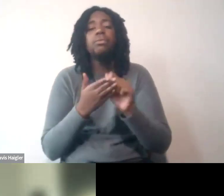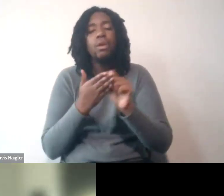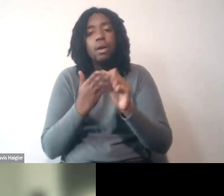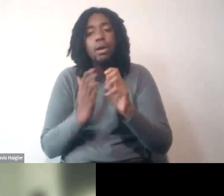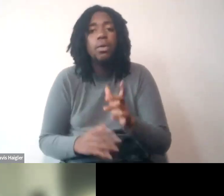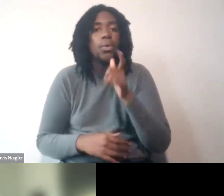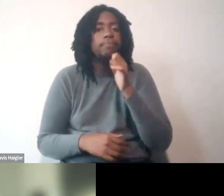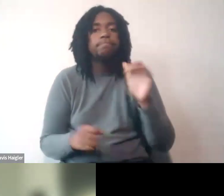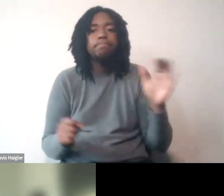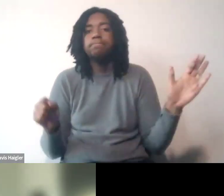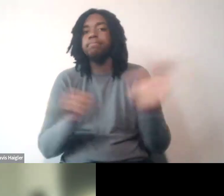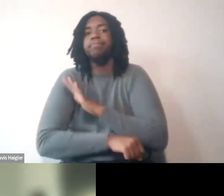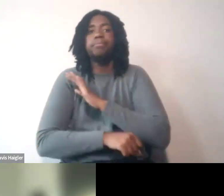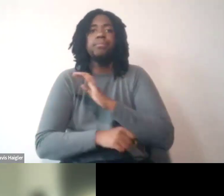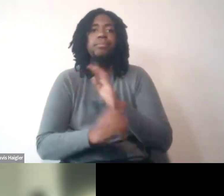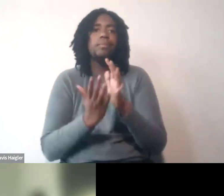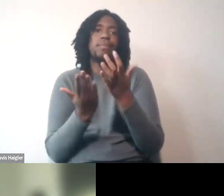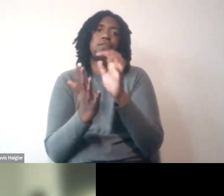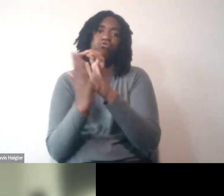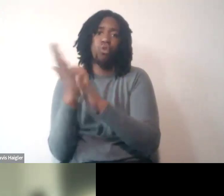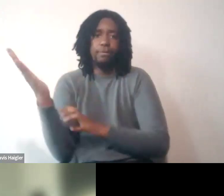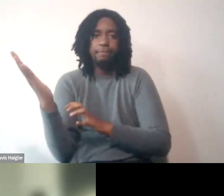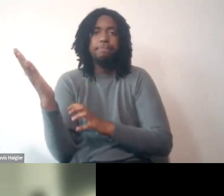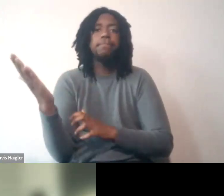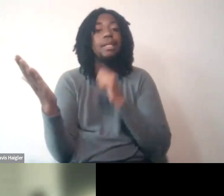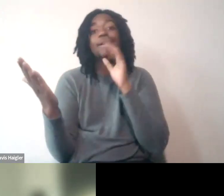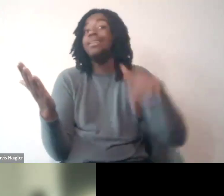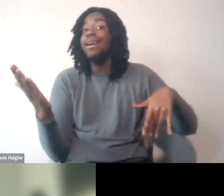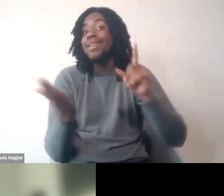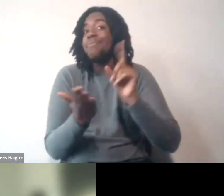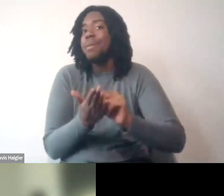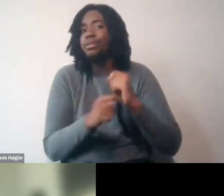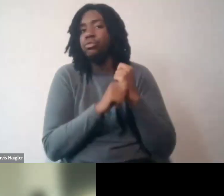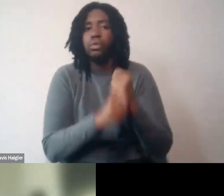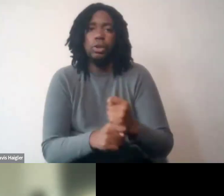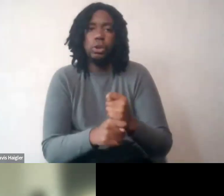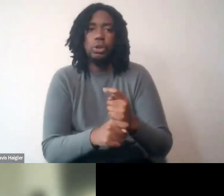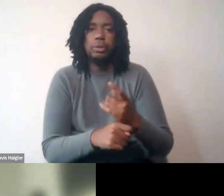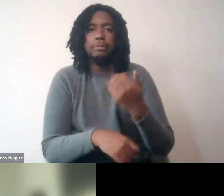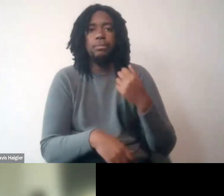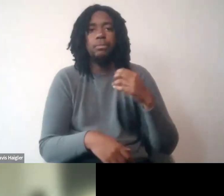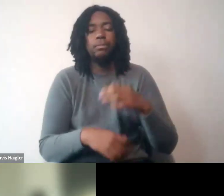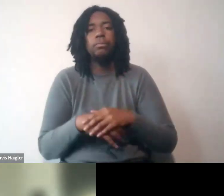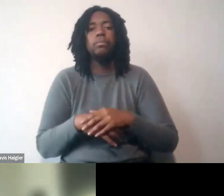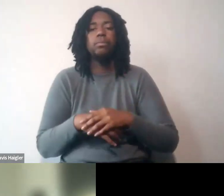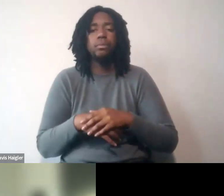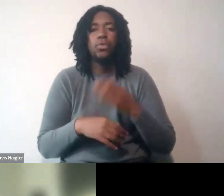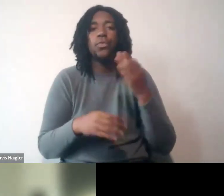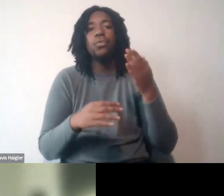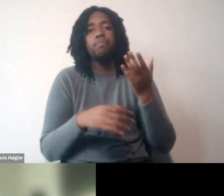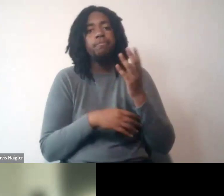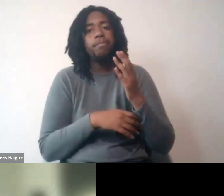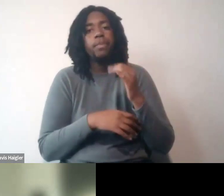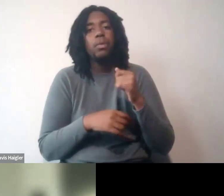like completed a full manuscript and have not published something traditionally. We began